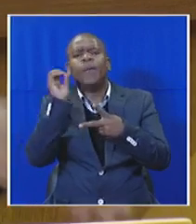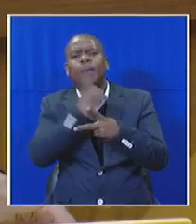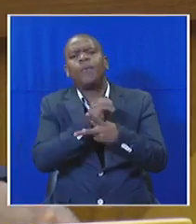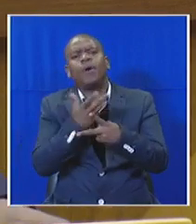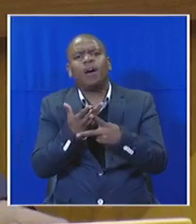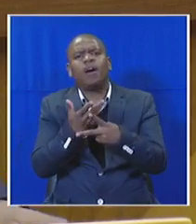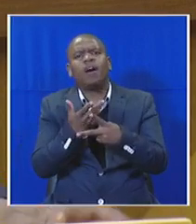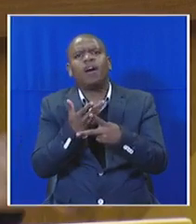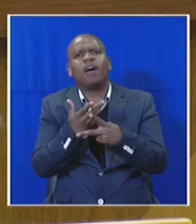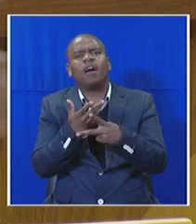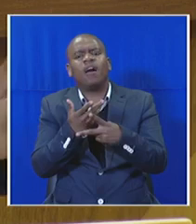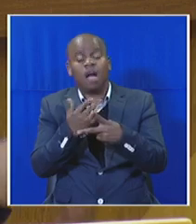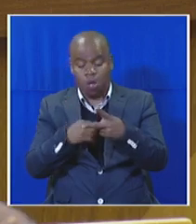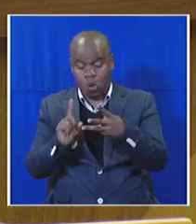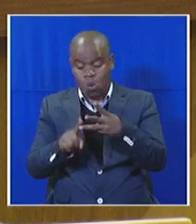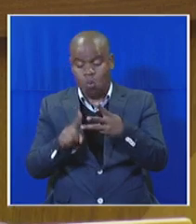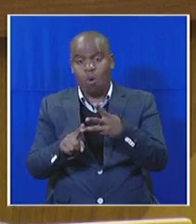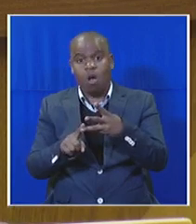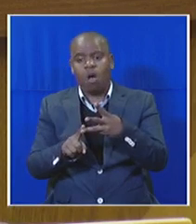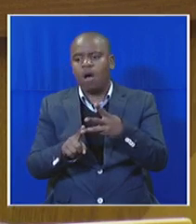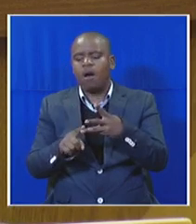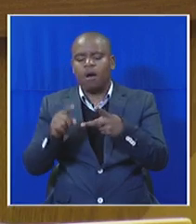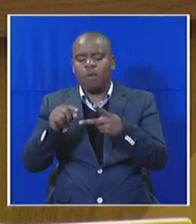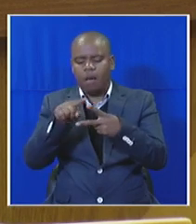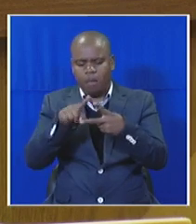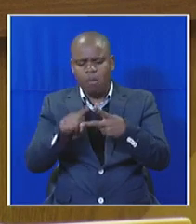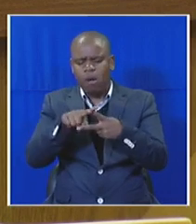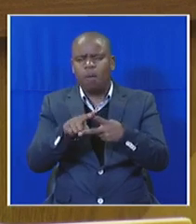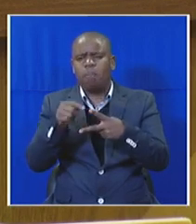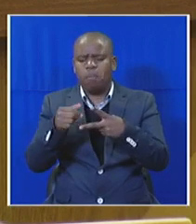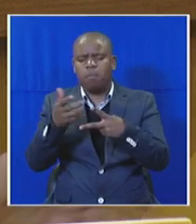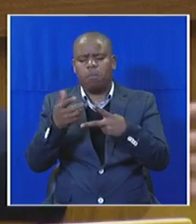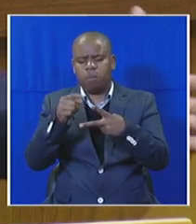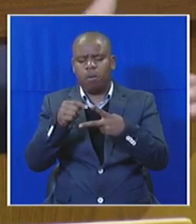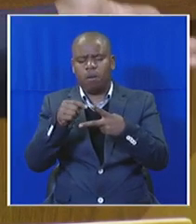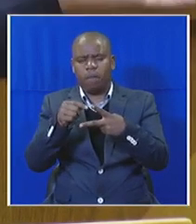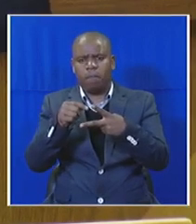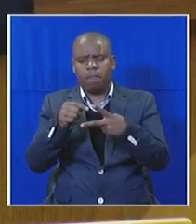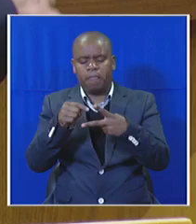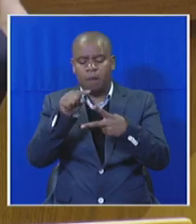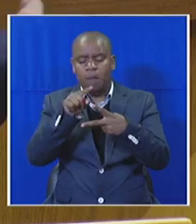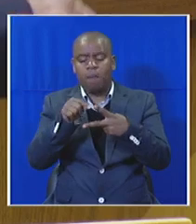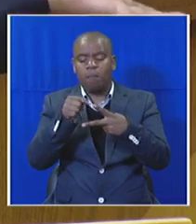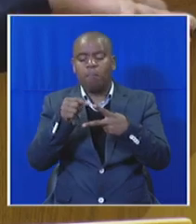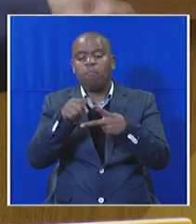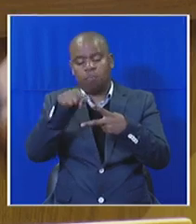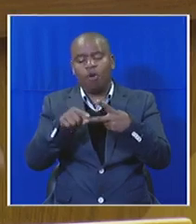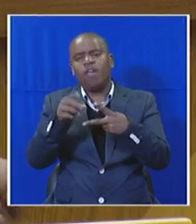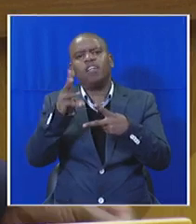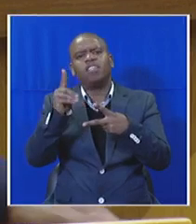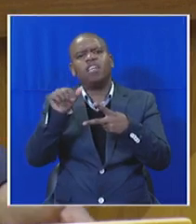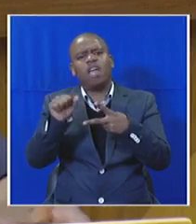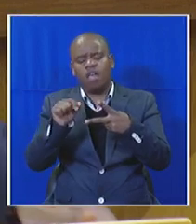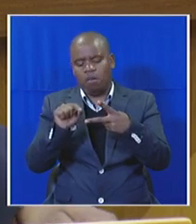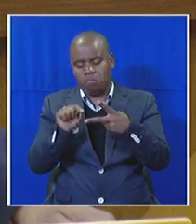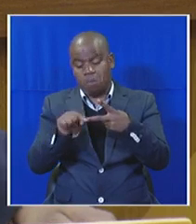we eroding democracy? We who understand democracy never complained. Until she resigned on her own, Taliad, very